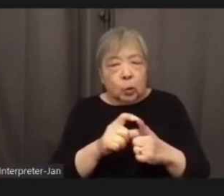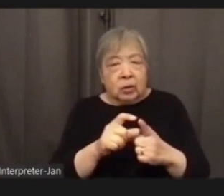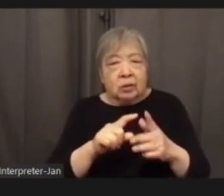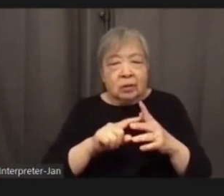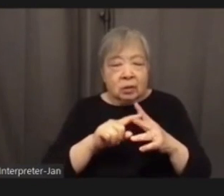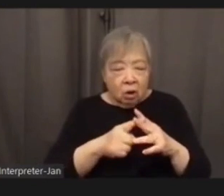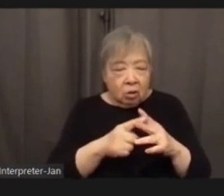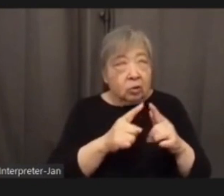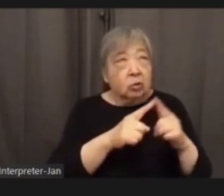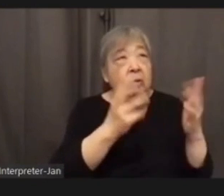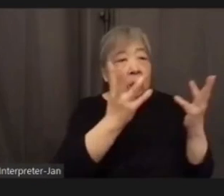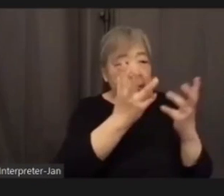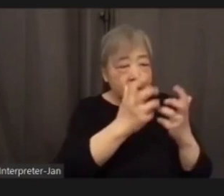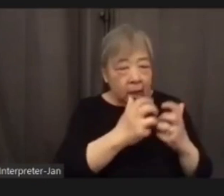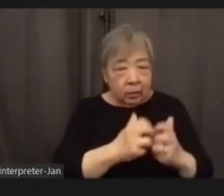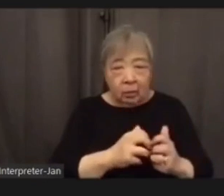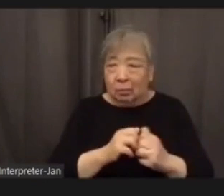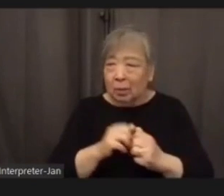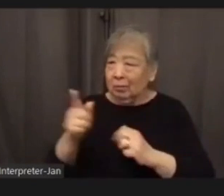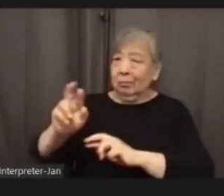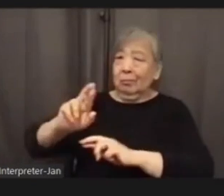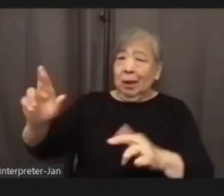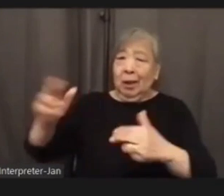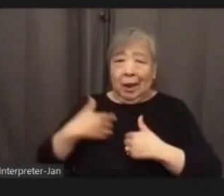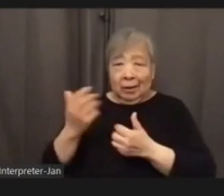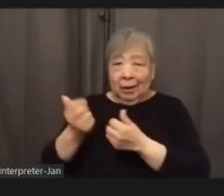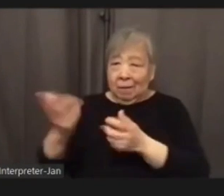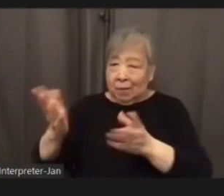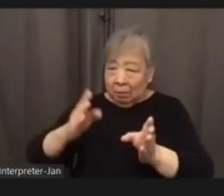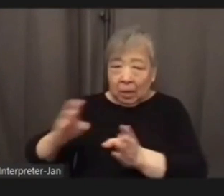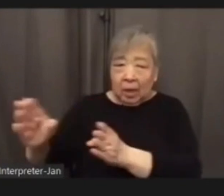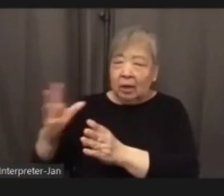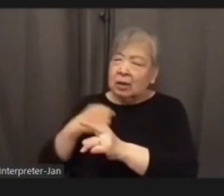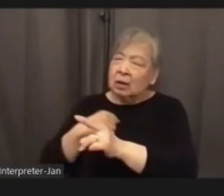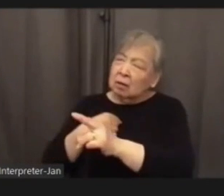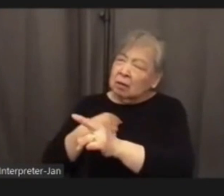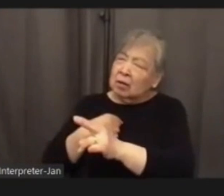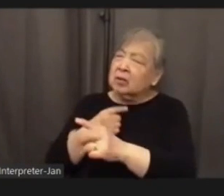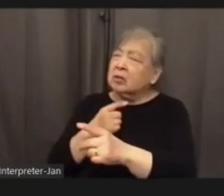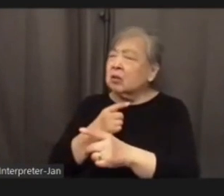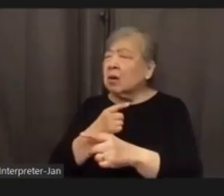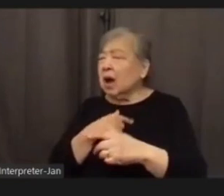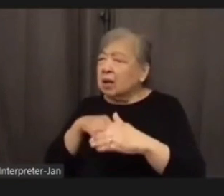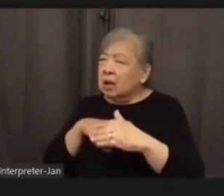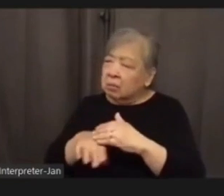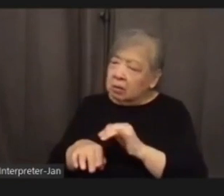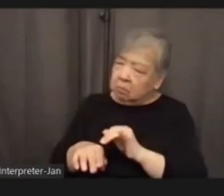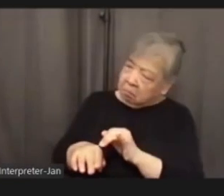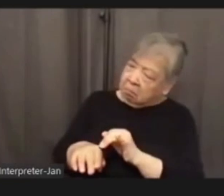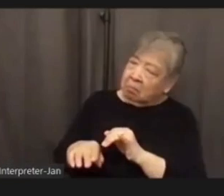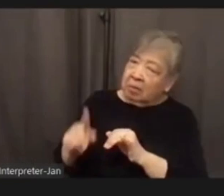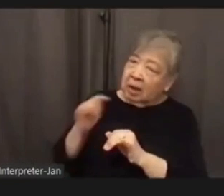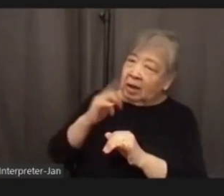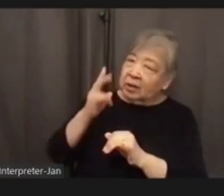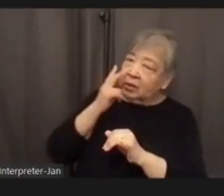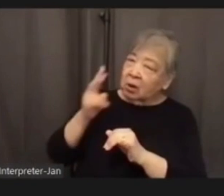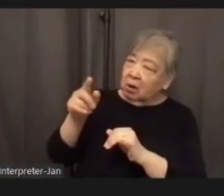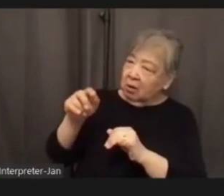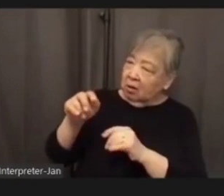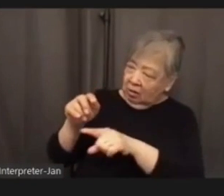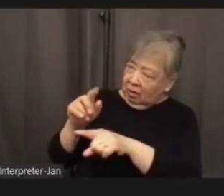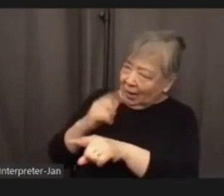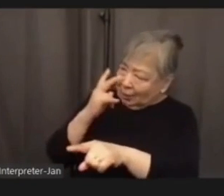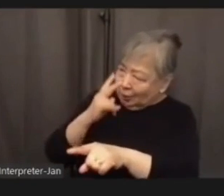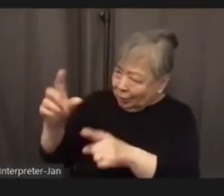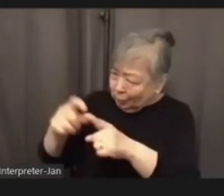start together. But this, he had the whole thing laid out, and I sort of came in and found these words,